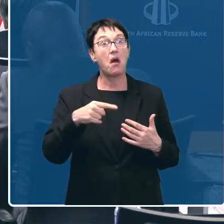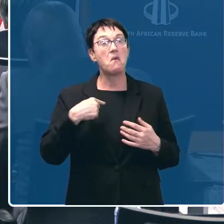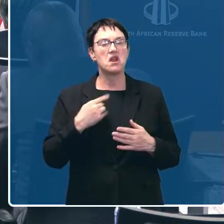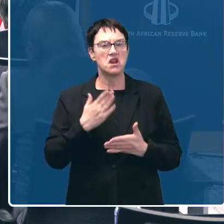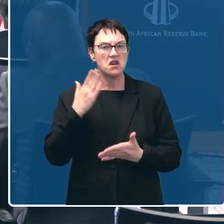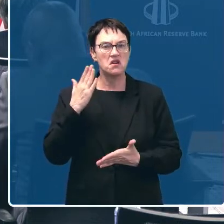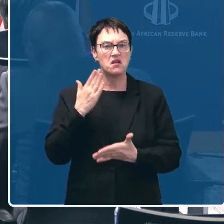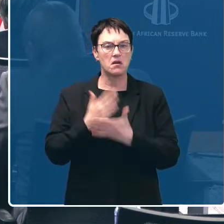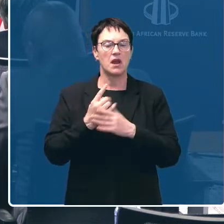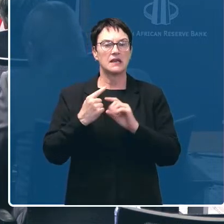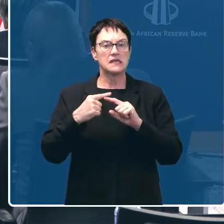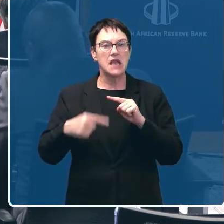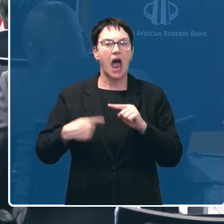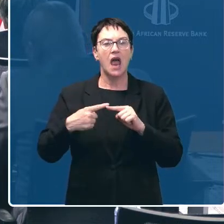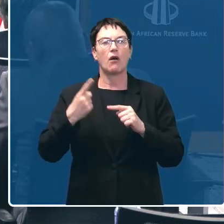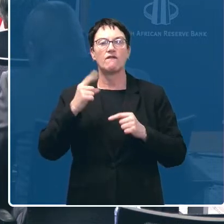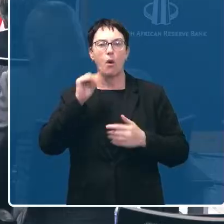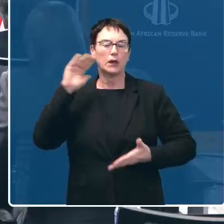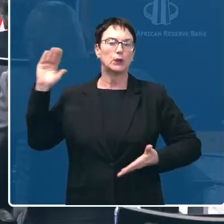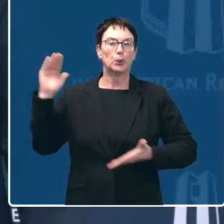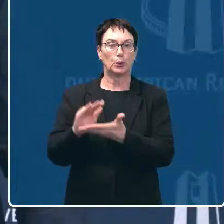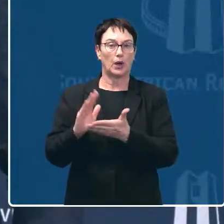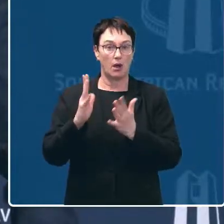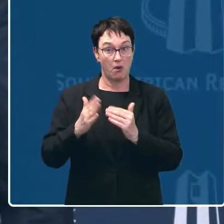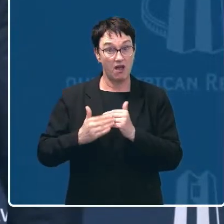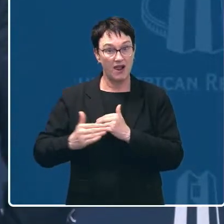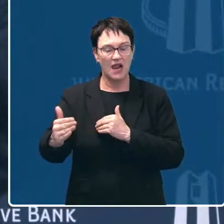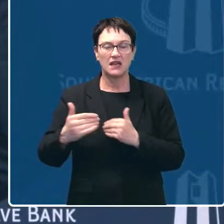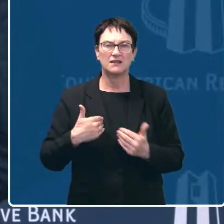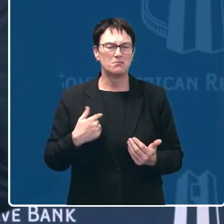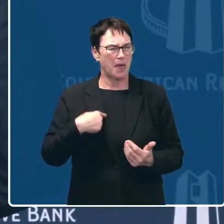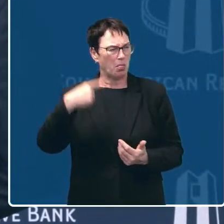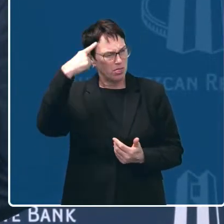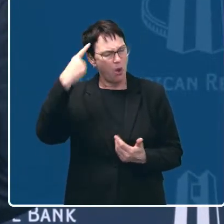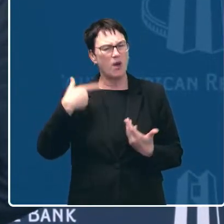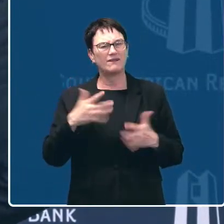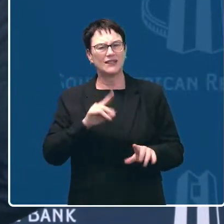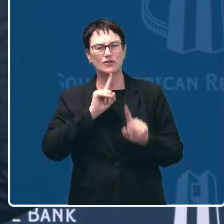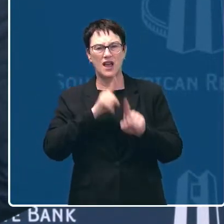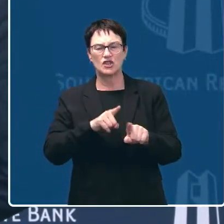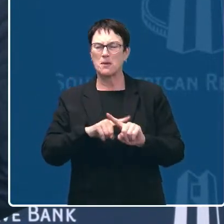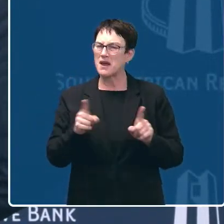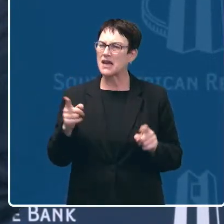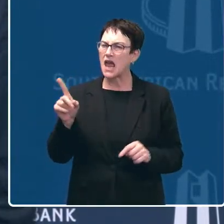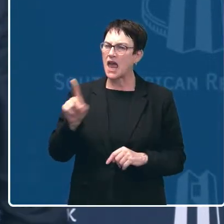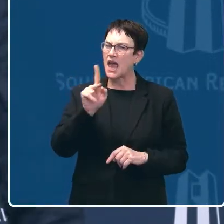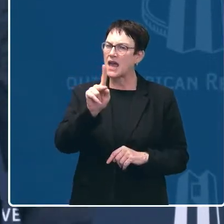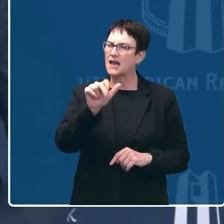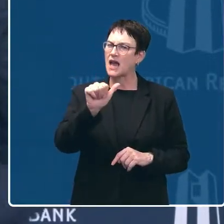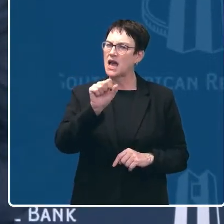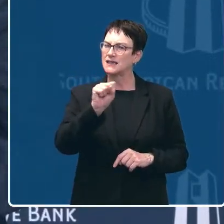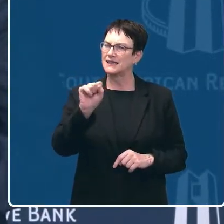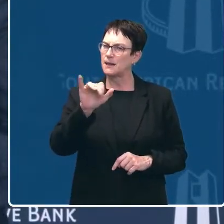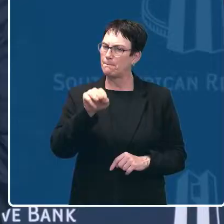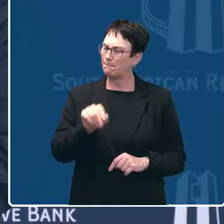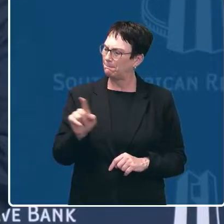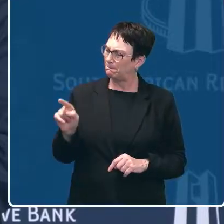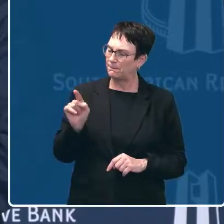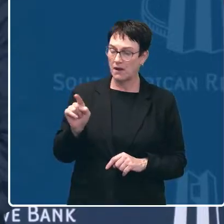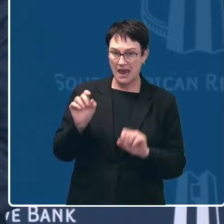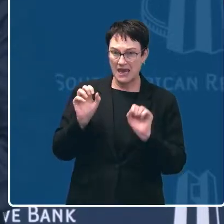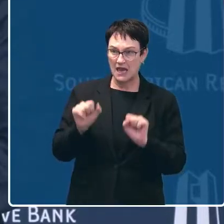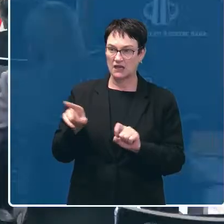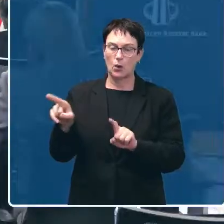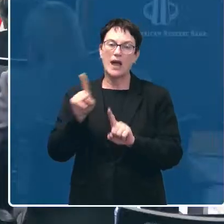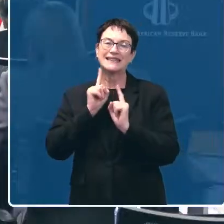I thought I had answered that before, but DG Kasim, with your skill of a